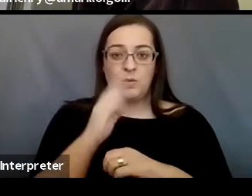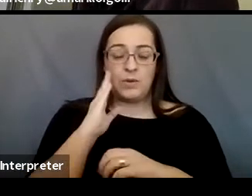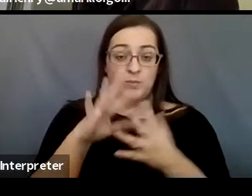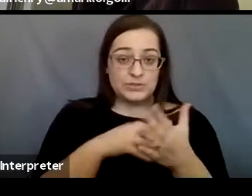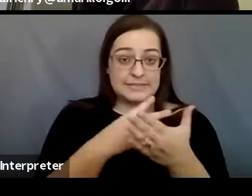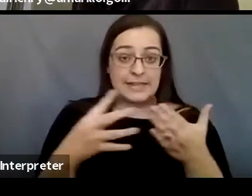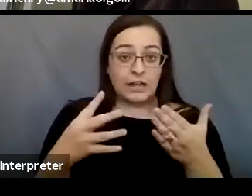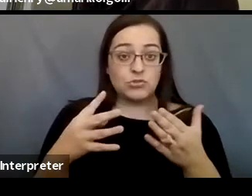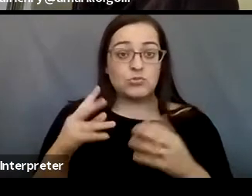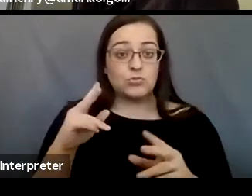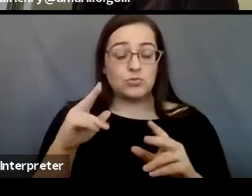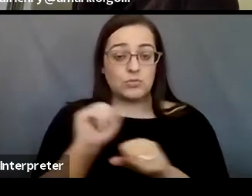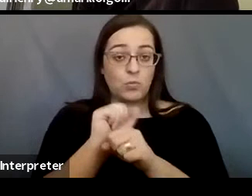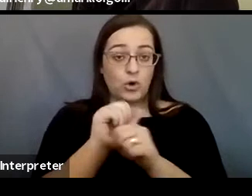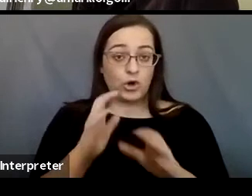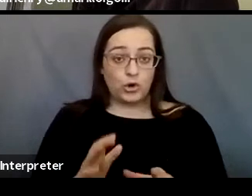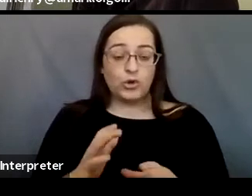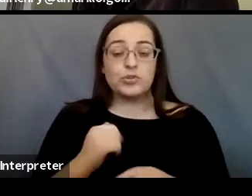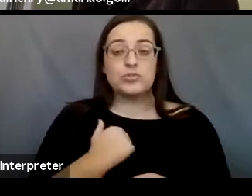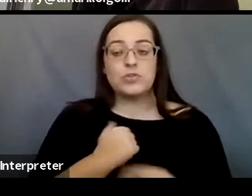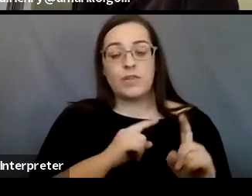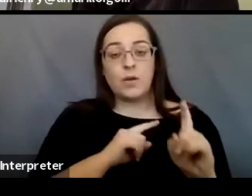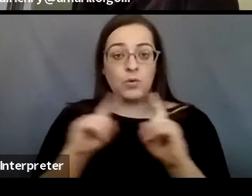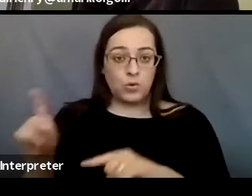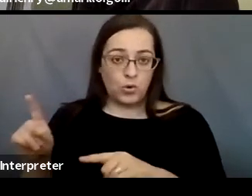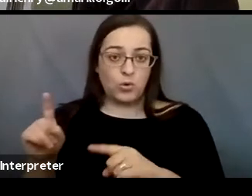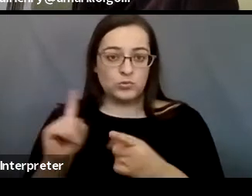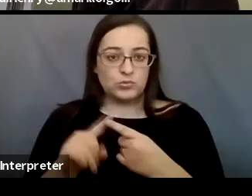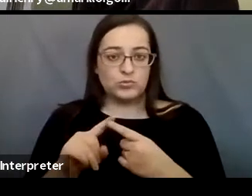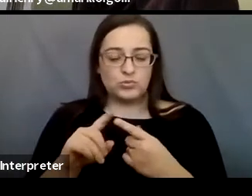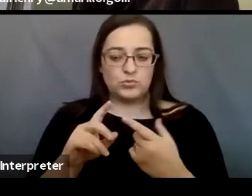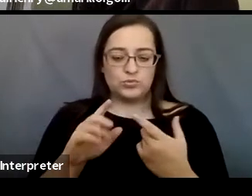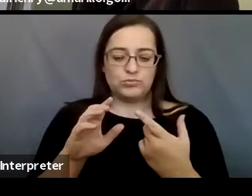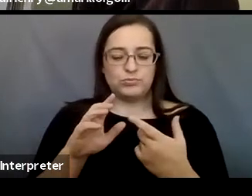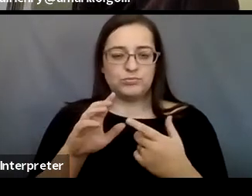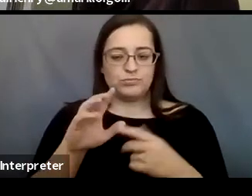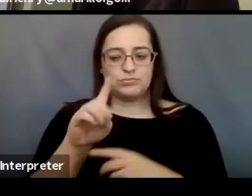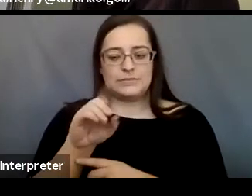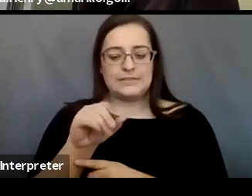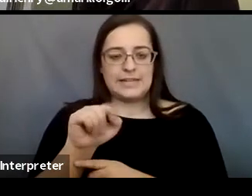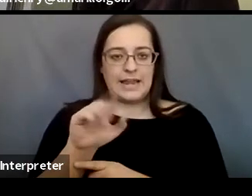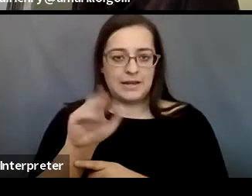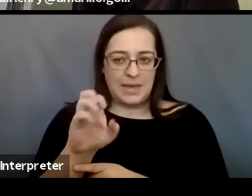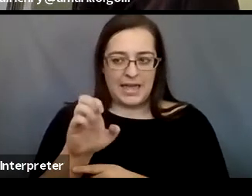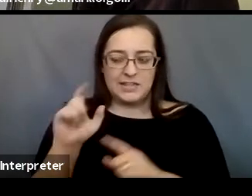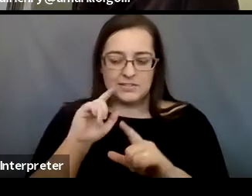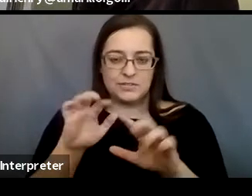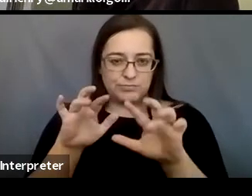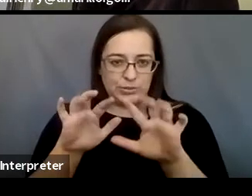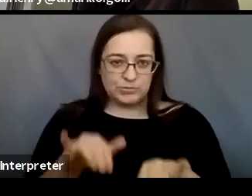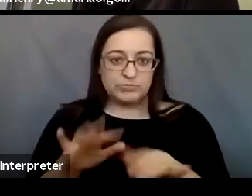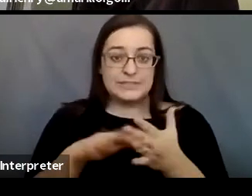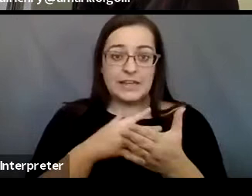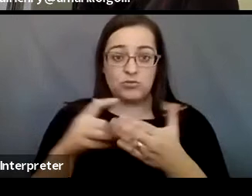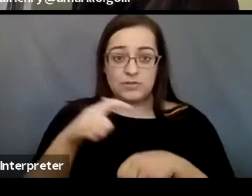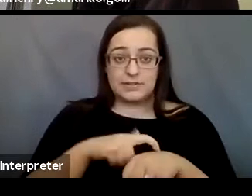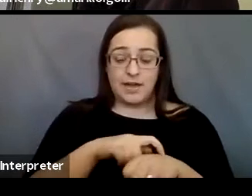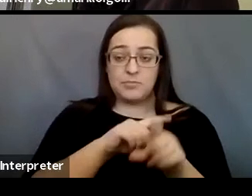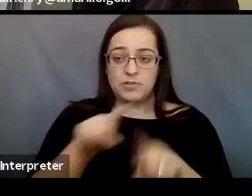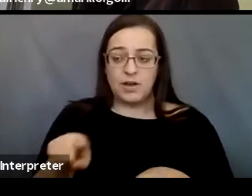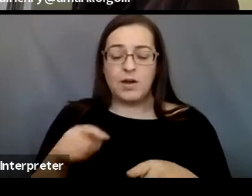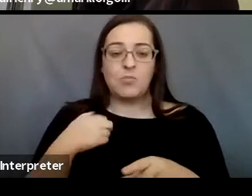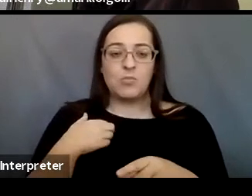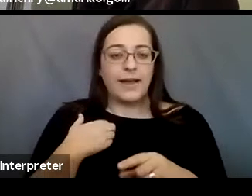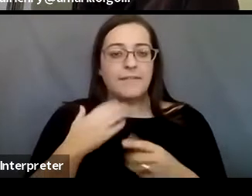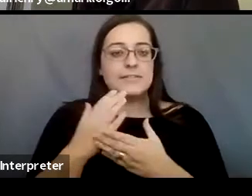schedule individual employees. So they'll go onto a database. They'll actually schedule a time for them to come. We have a certain number of slots per